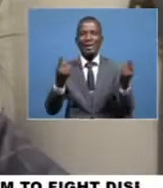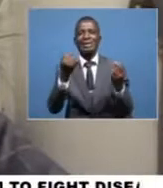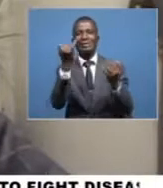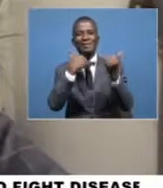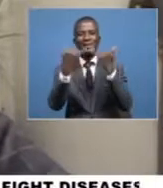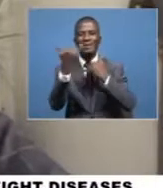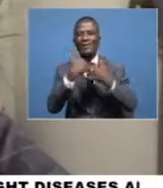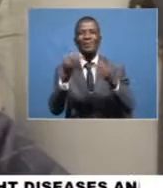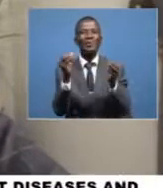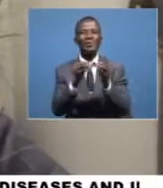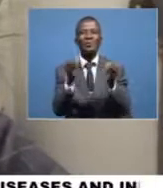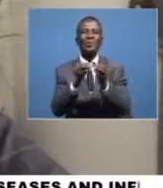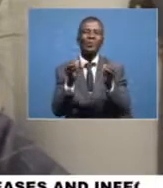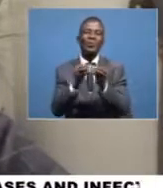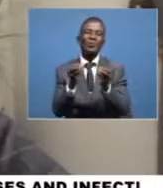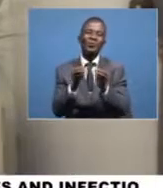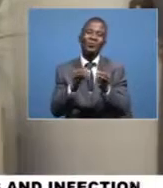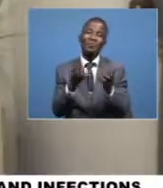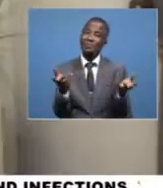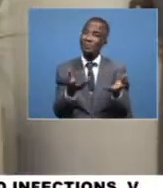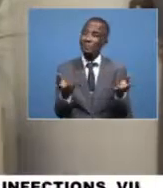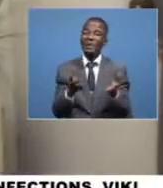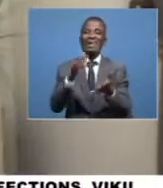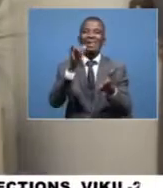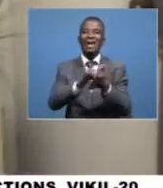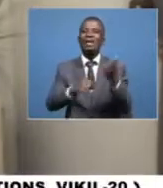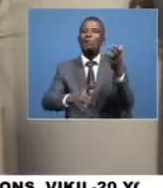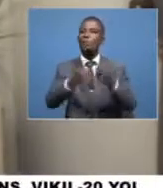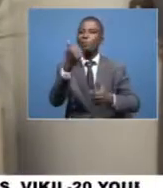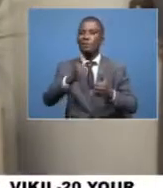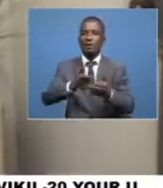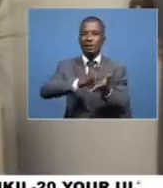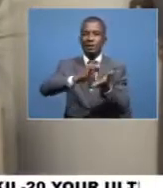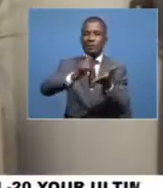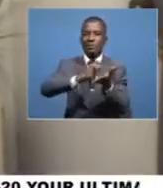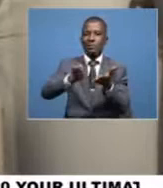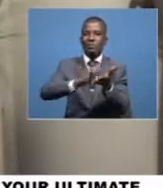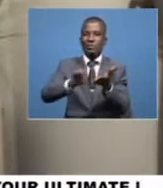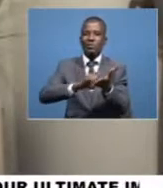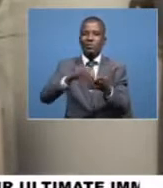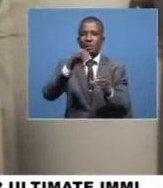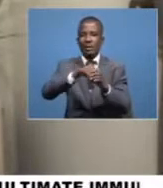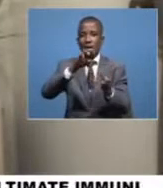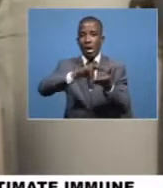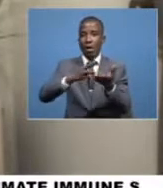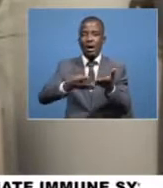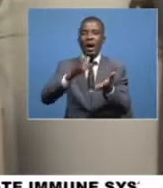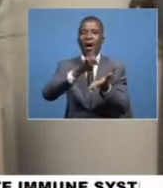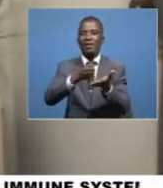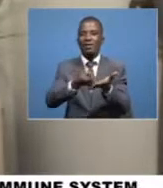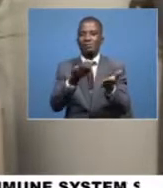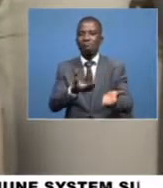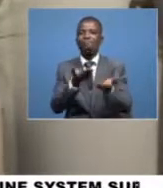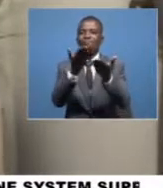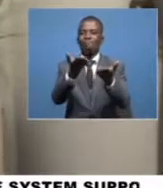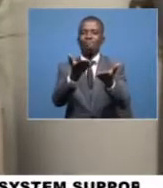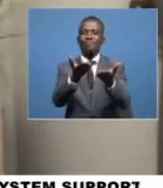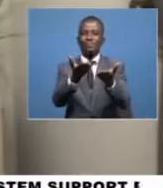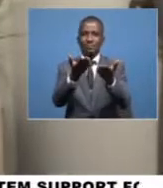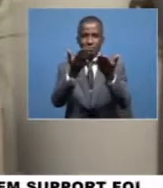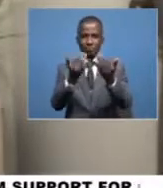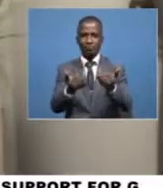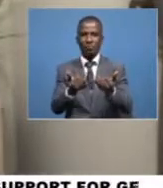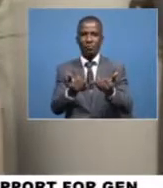declared in error, or there were errors, and all those kinds of things. So those are the pleadings that they specifically put in their petition. And as we've explained